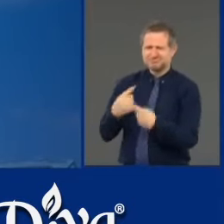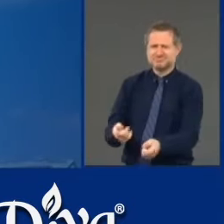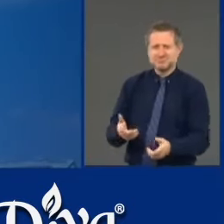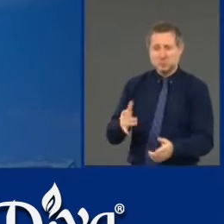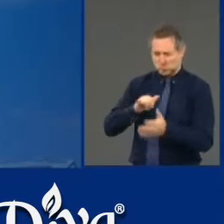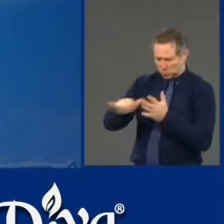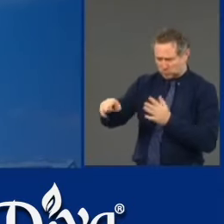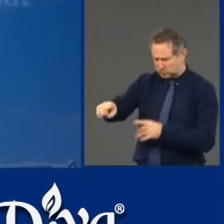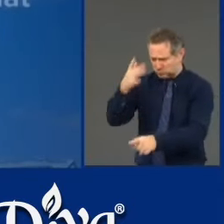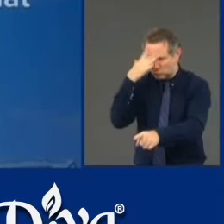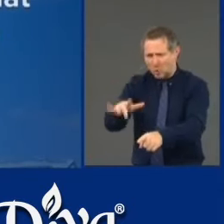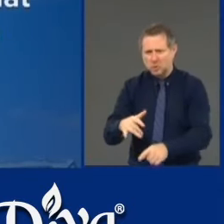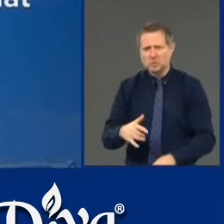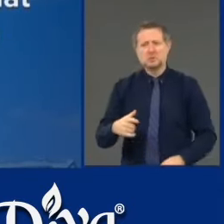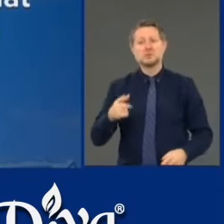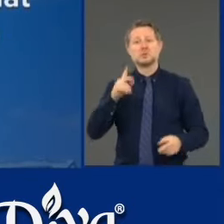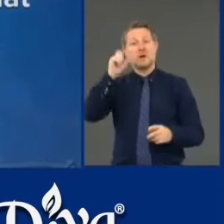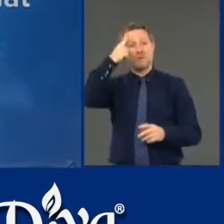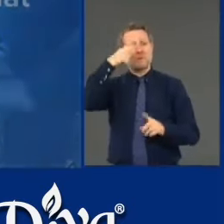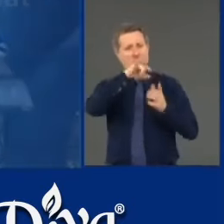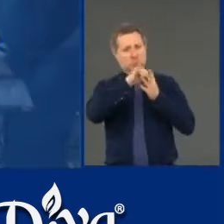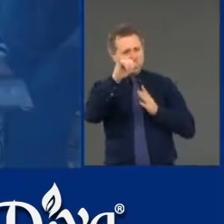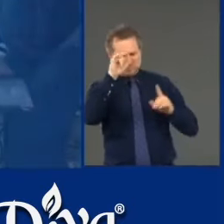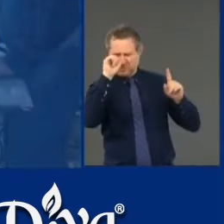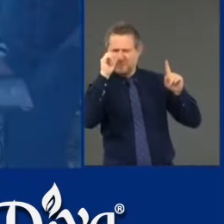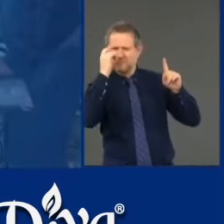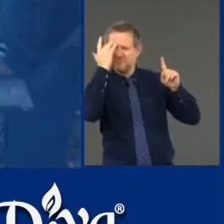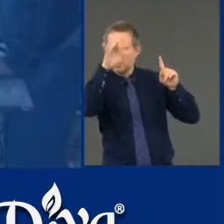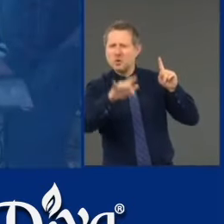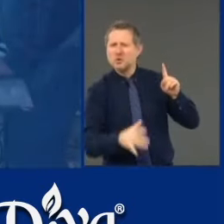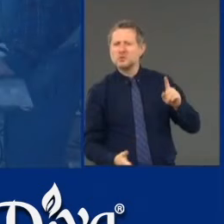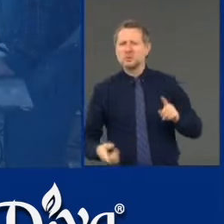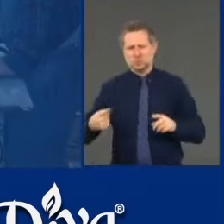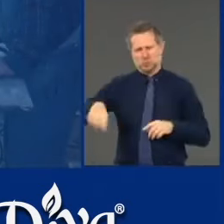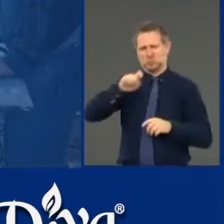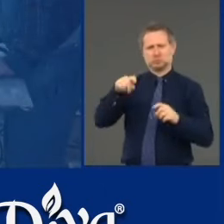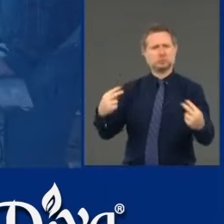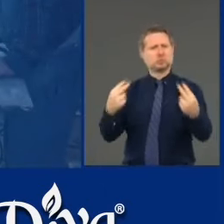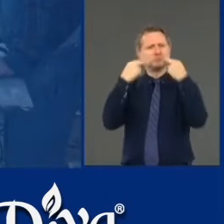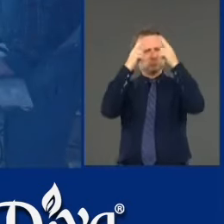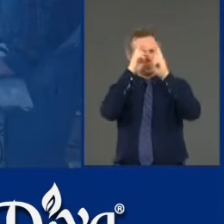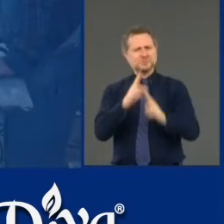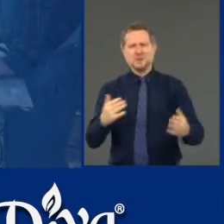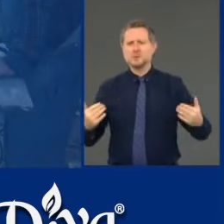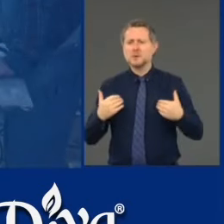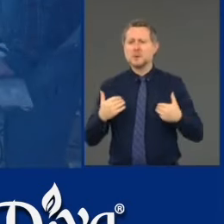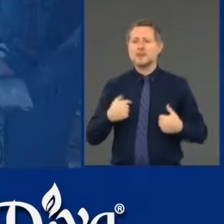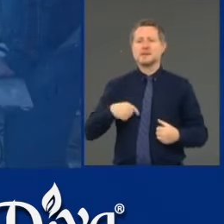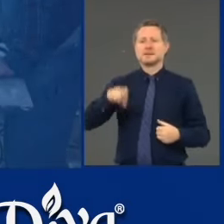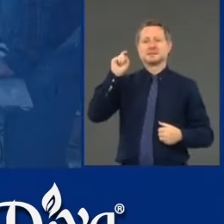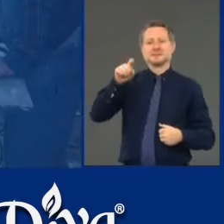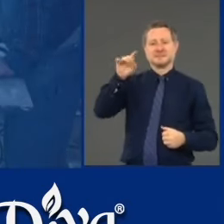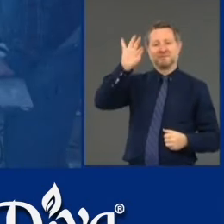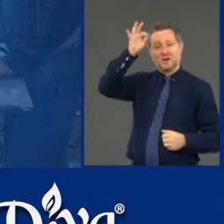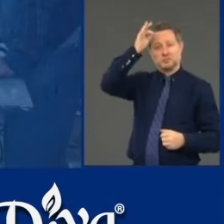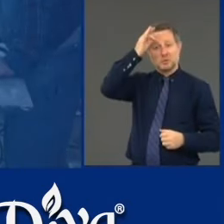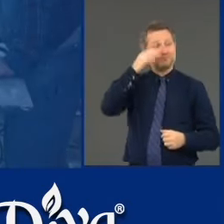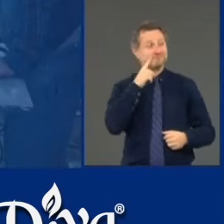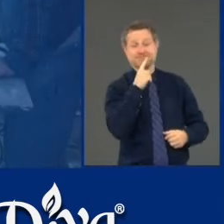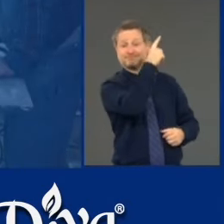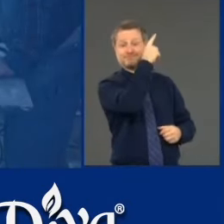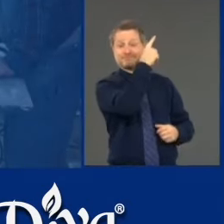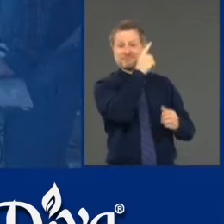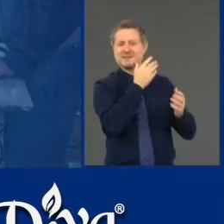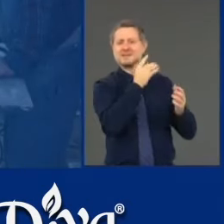smart. And that should be respected. And now we need a federal government that is as smart as the people who elected